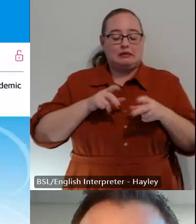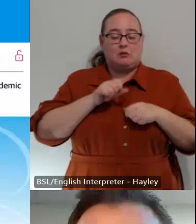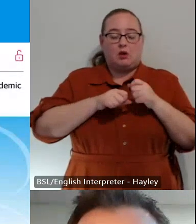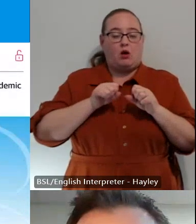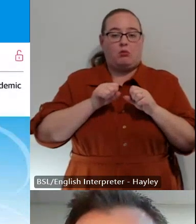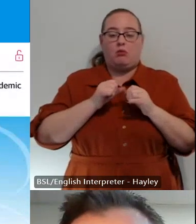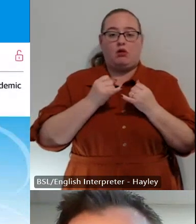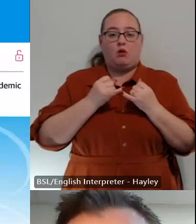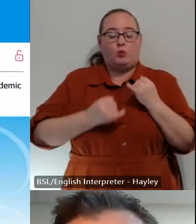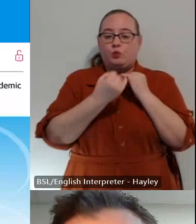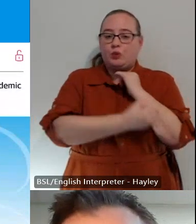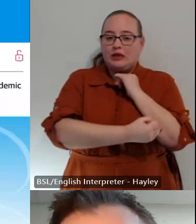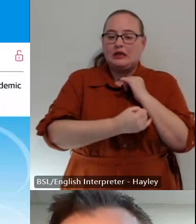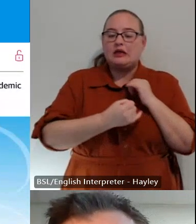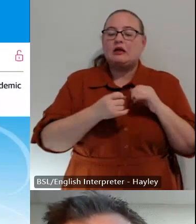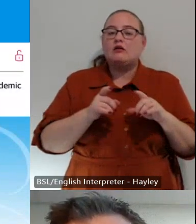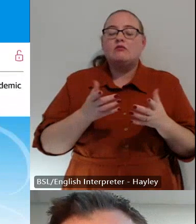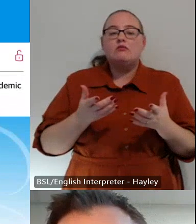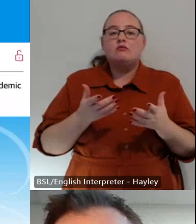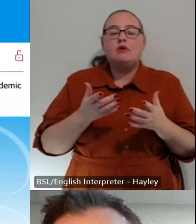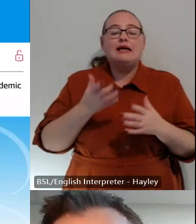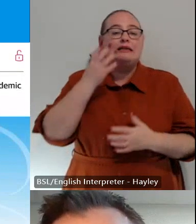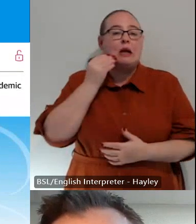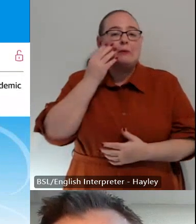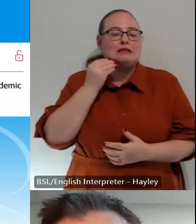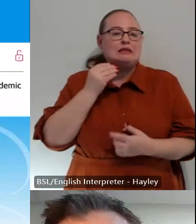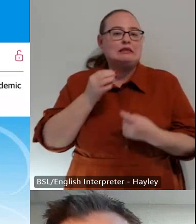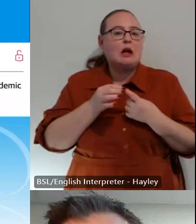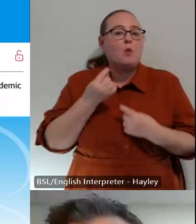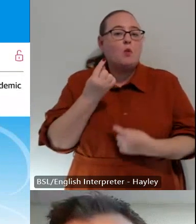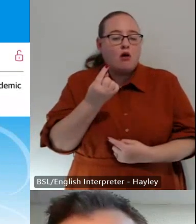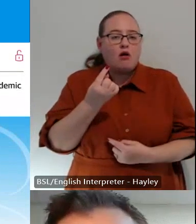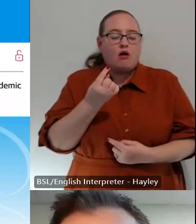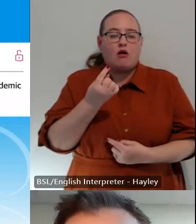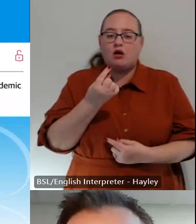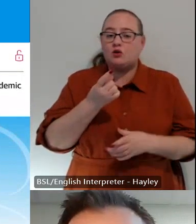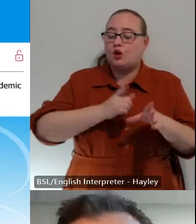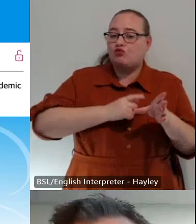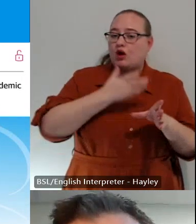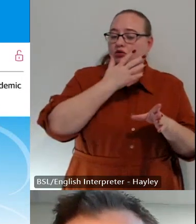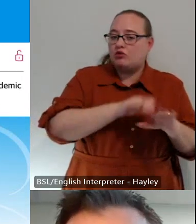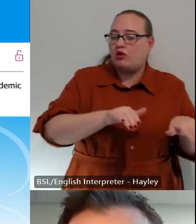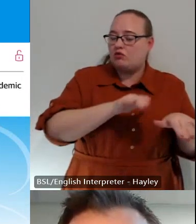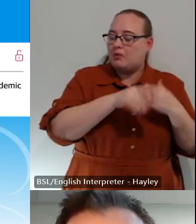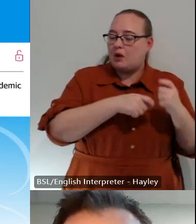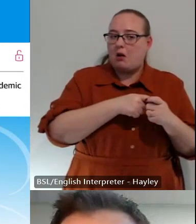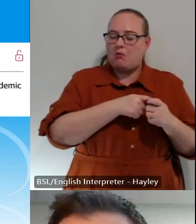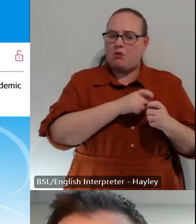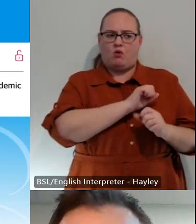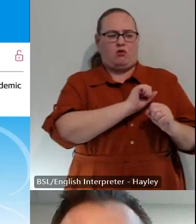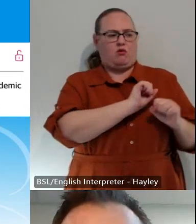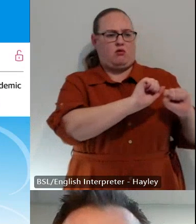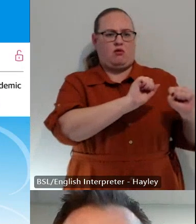ugly head in recent years is that type 1 diabetes in young children and adolescents has really increased dramatically as a result of the